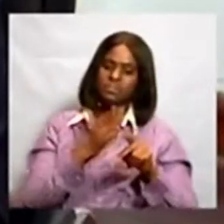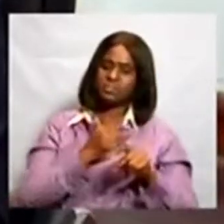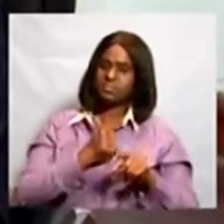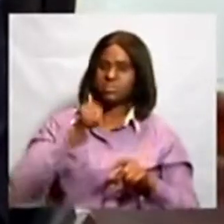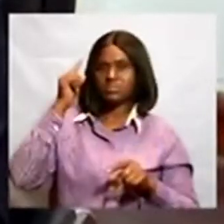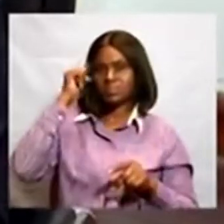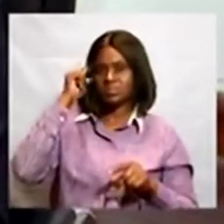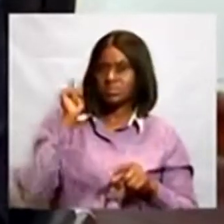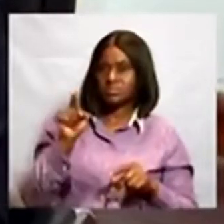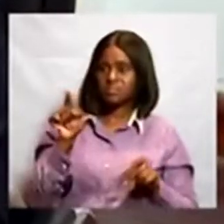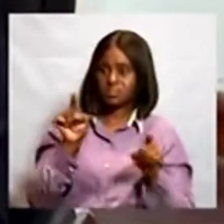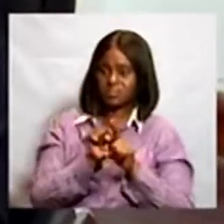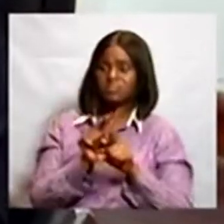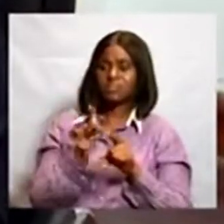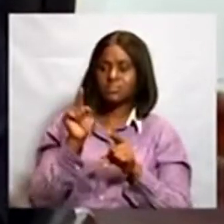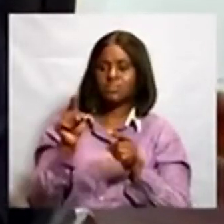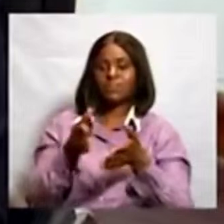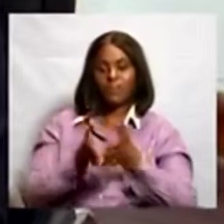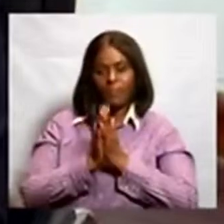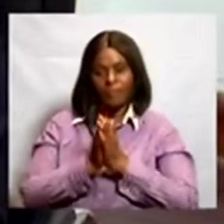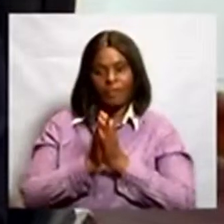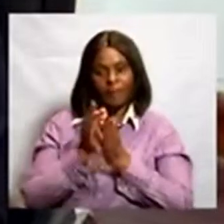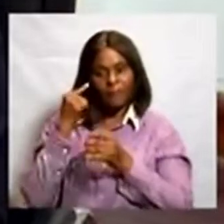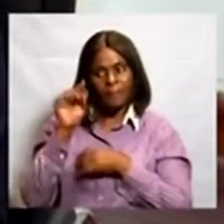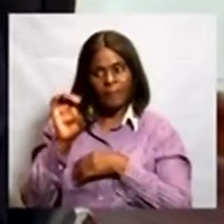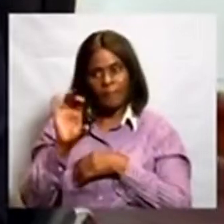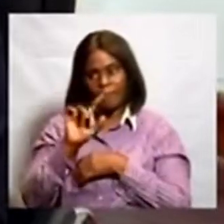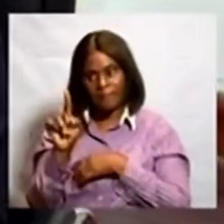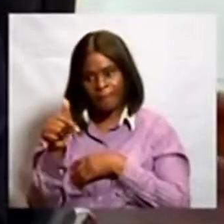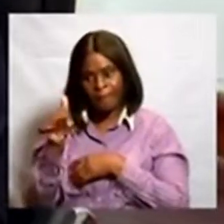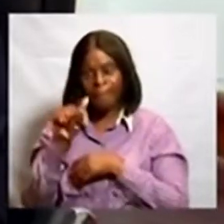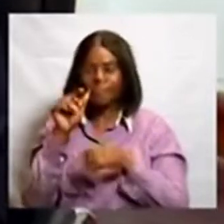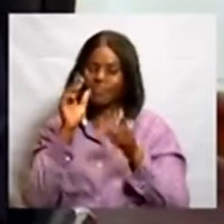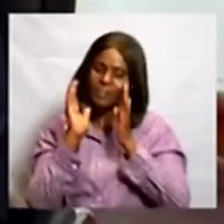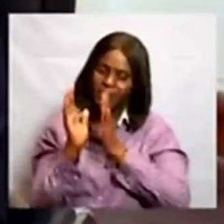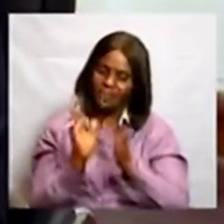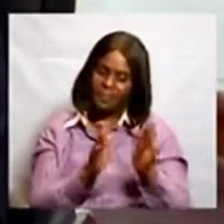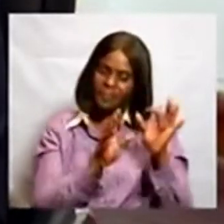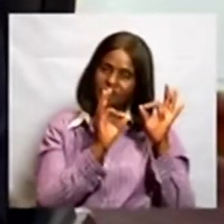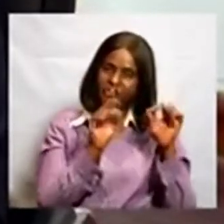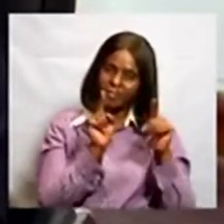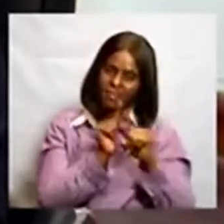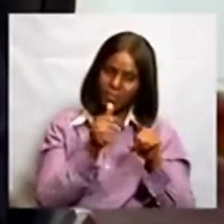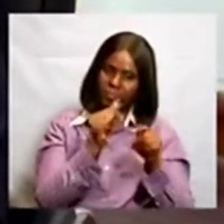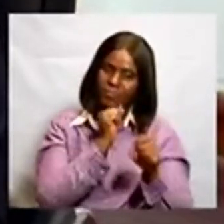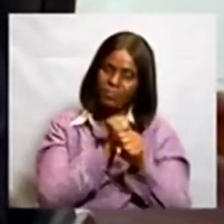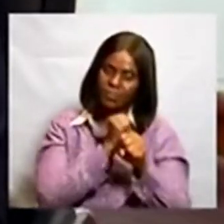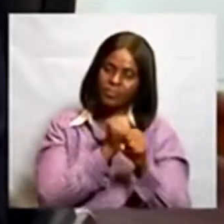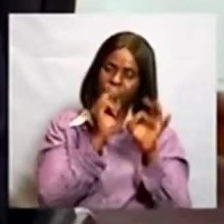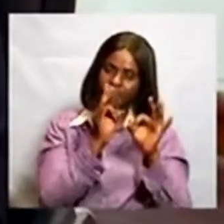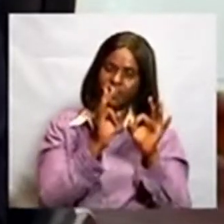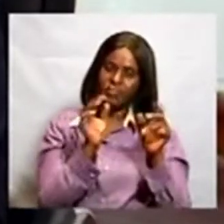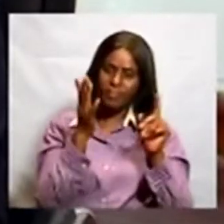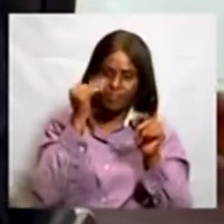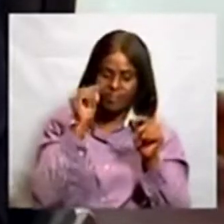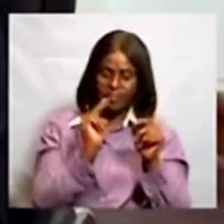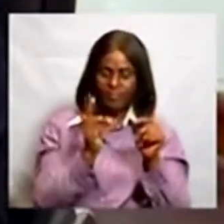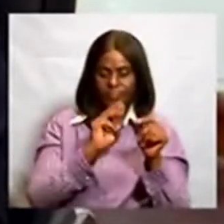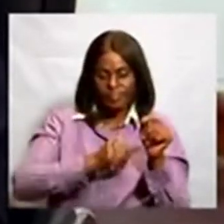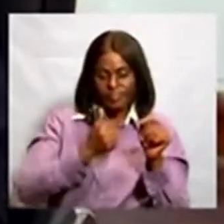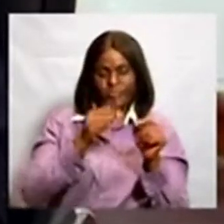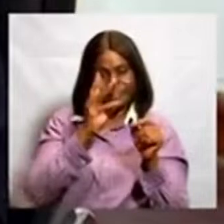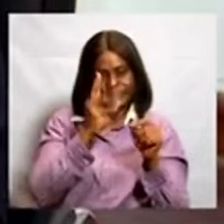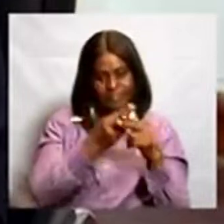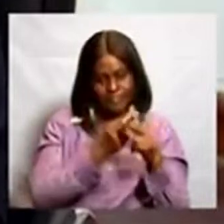think it's a clarion call for ECZ then to put their house in order and be efficient. Why should we go for